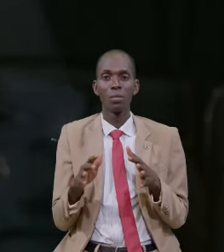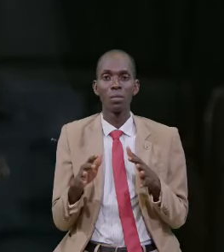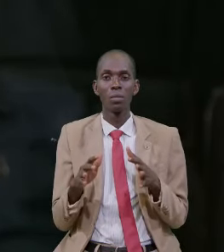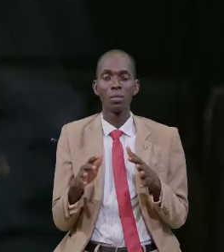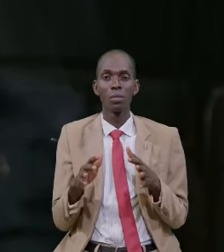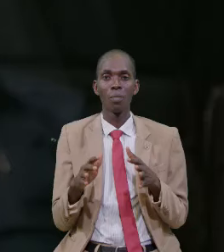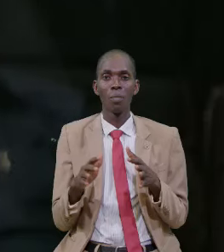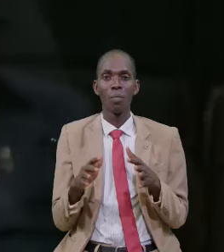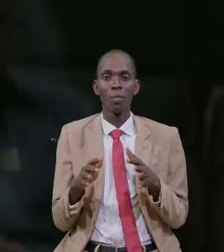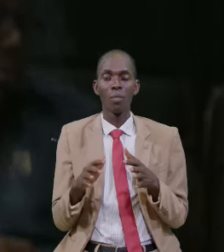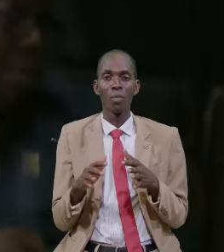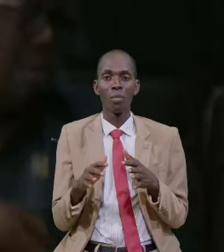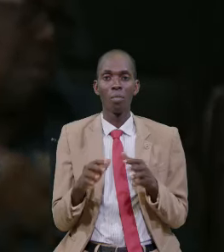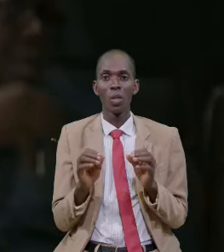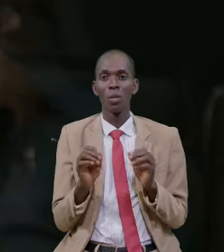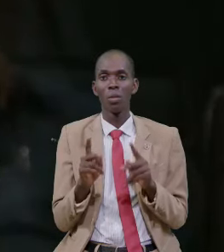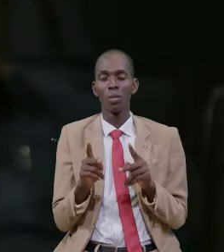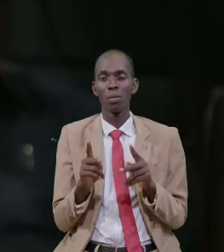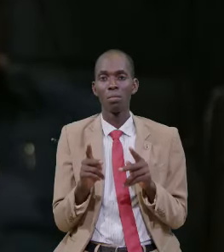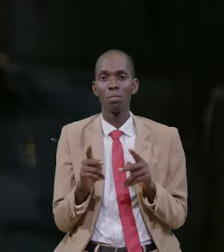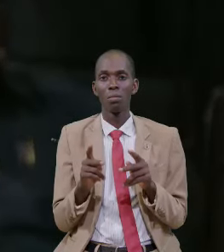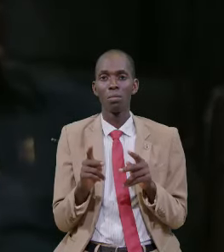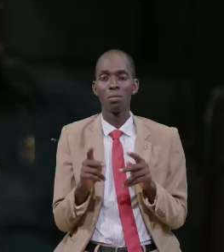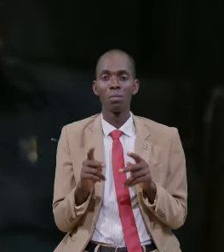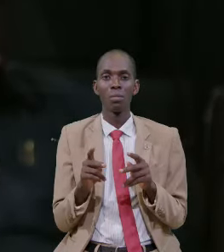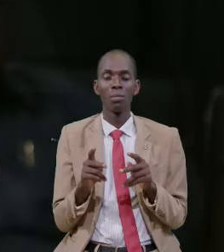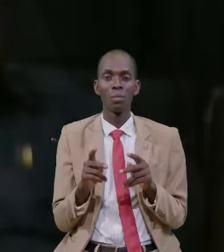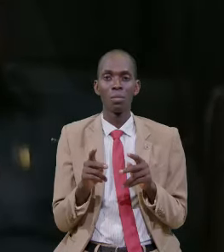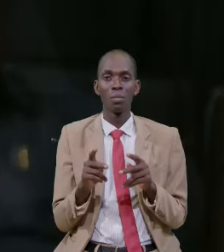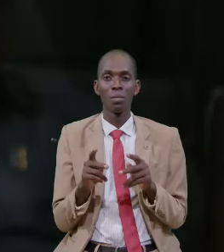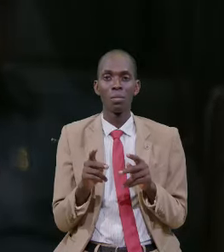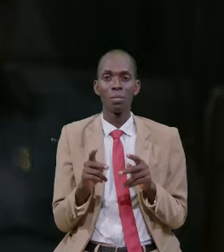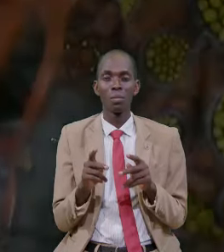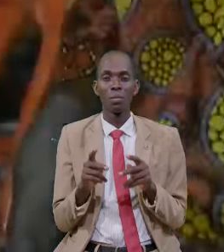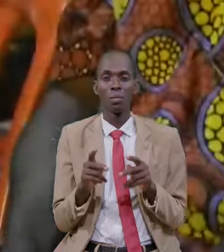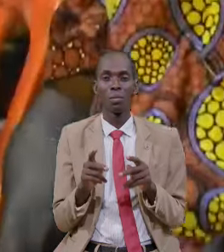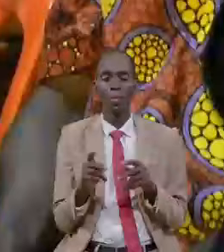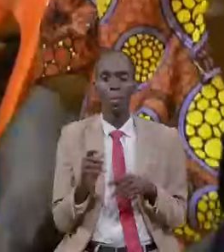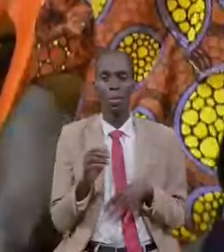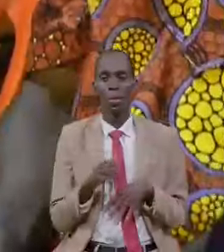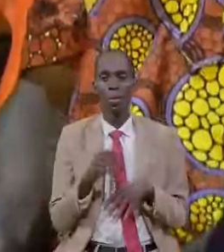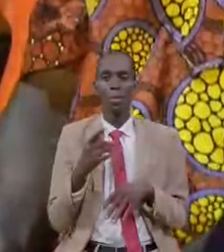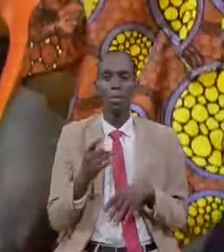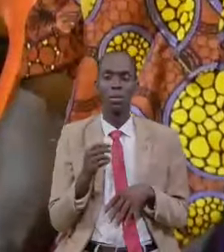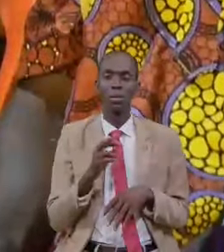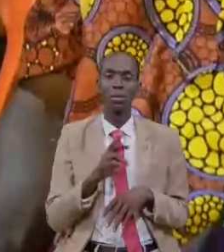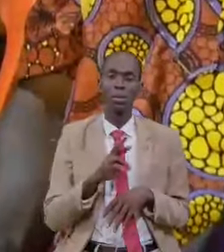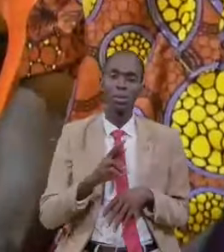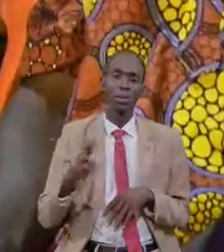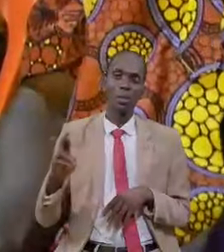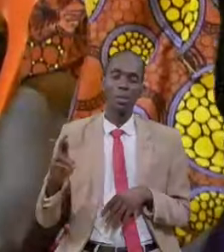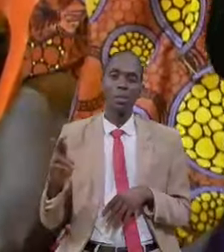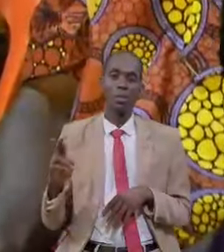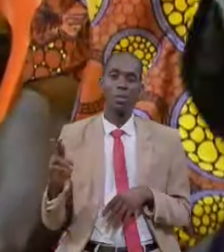Okay, thank you very much. Thank you. God bless you. At the right-hand side of the